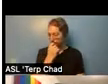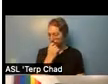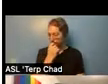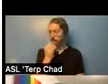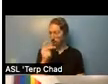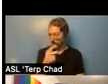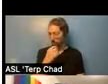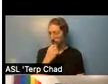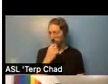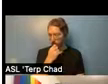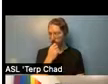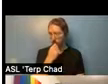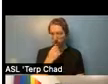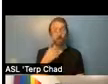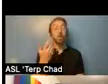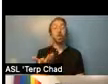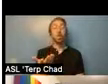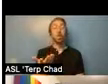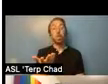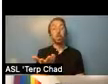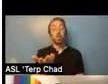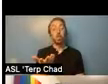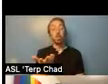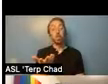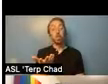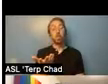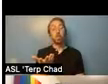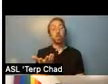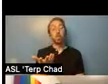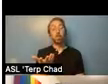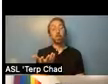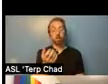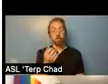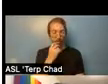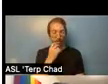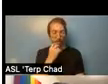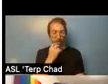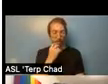okay. So yeah, the, uh, because of those, um,